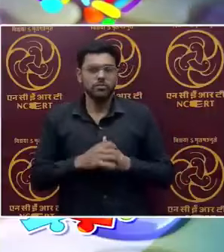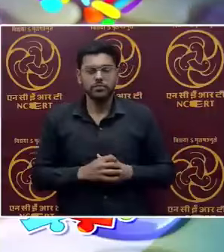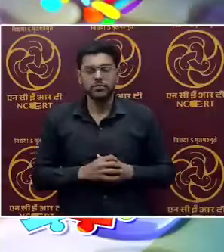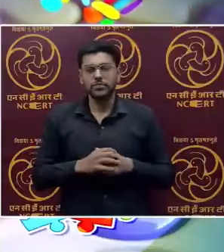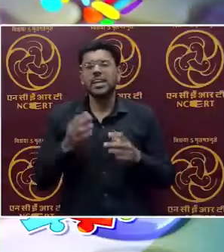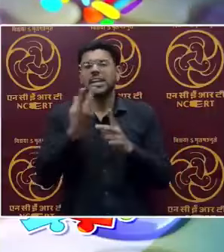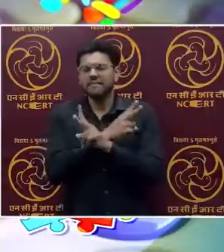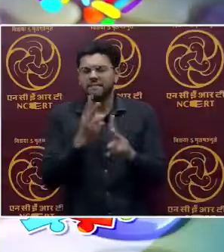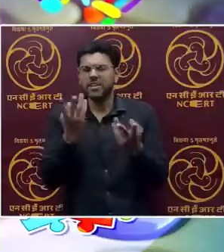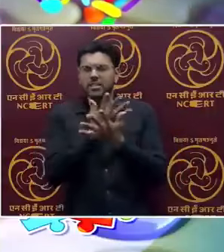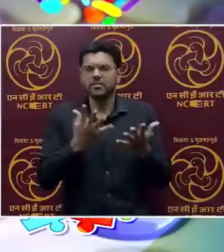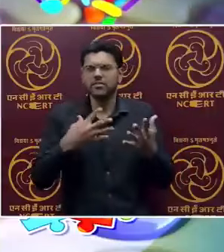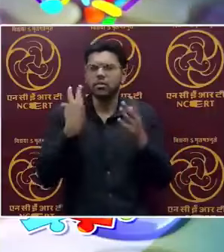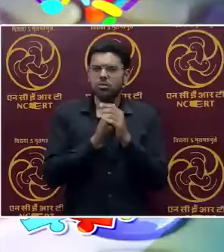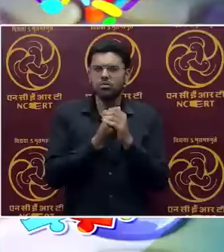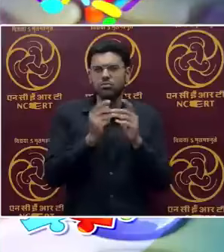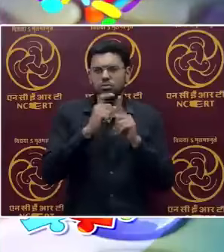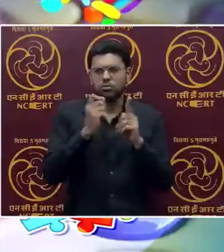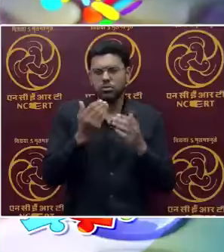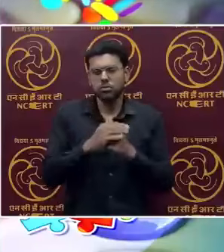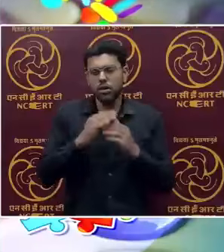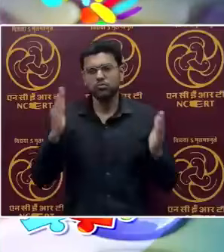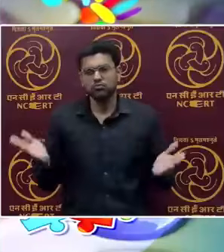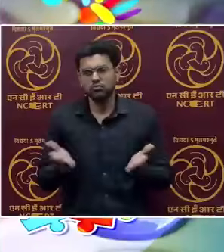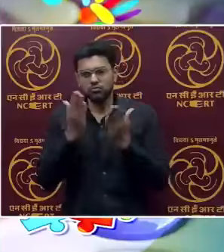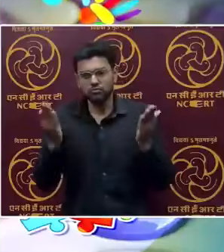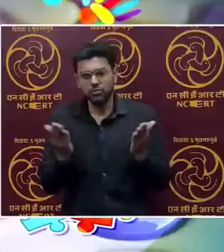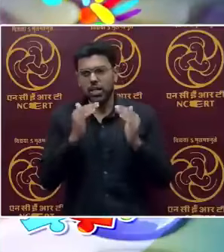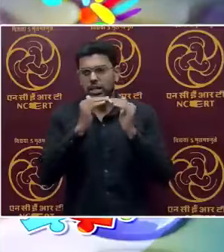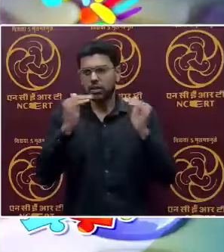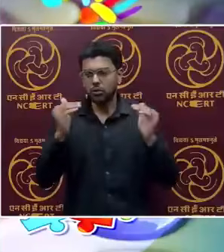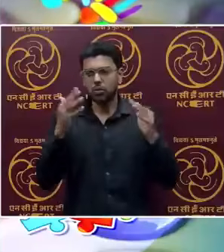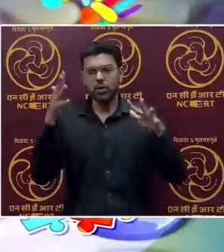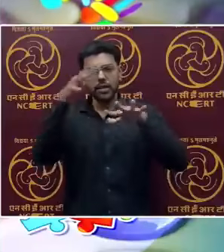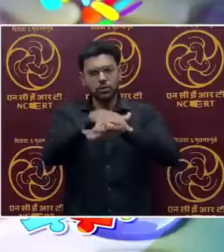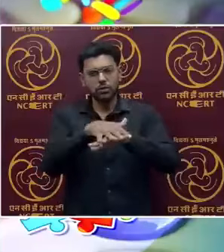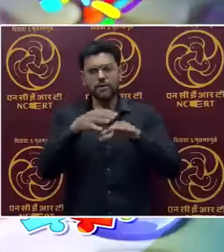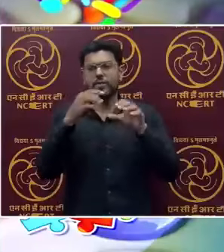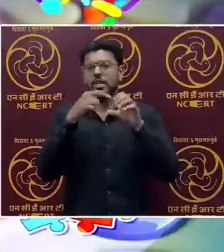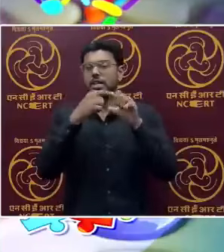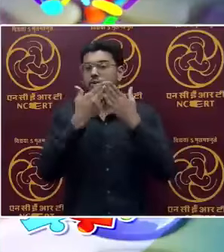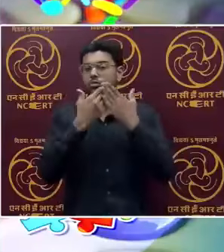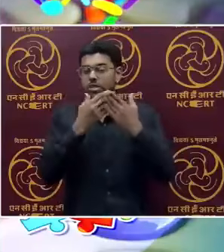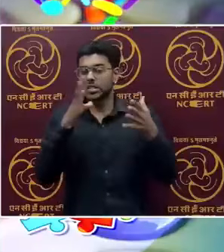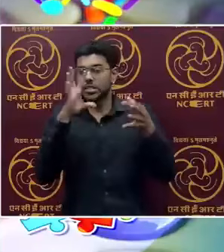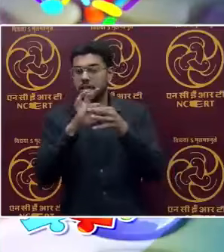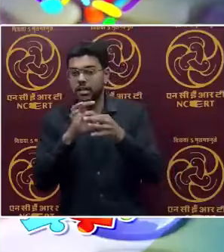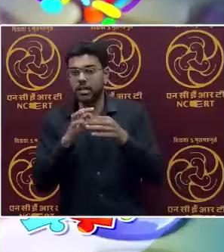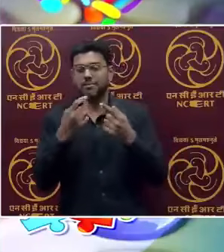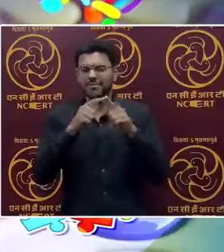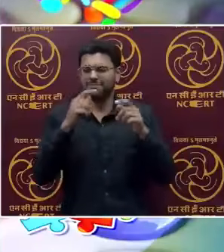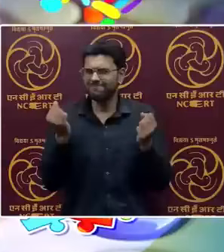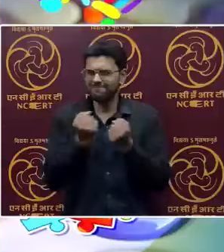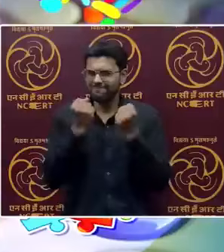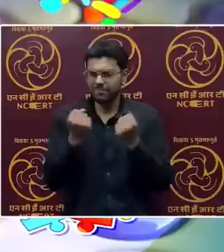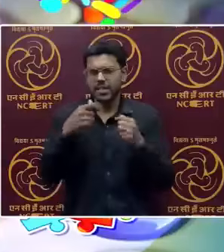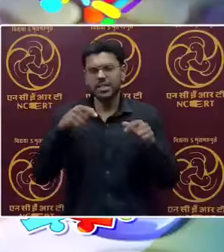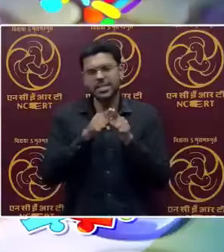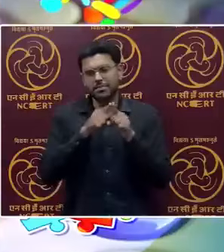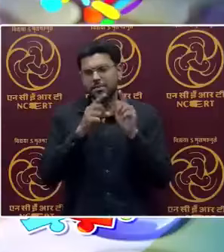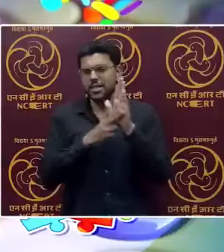are a lot of things that can be done to promote equity and inclusivity in education, and it's a small effort from our